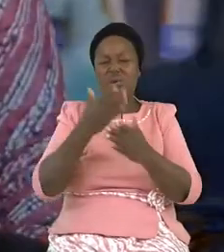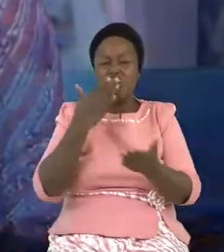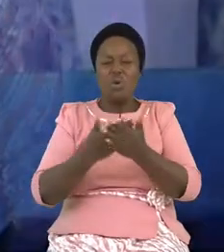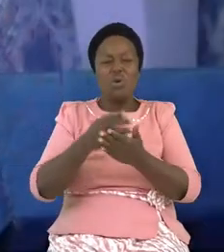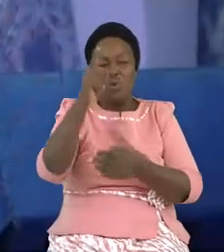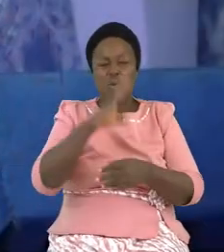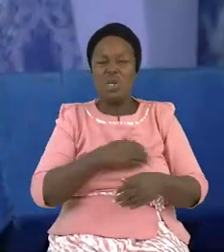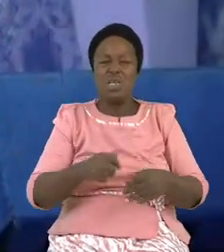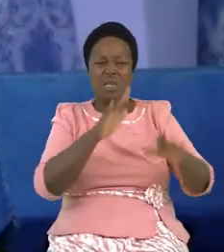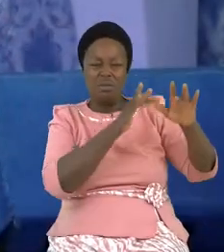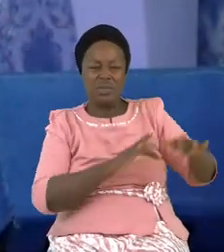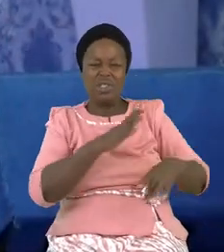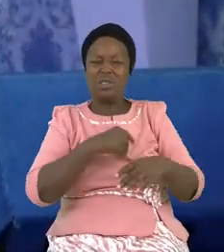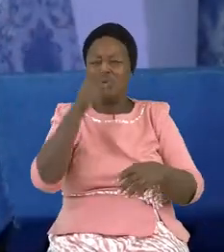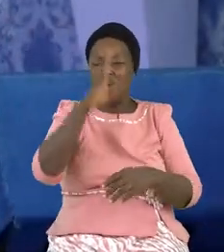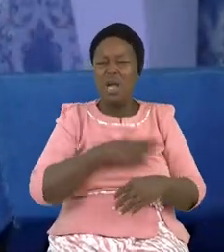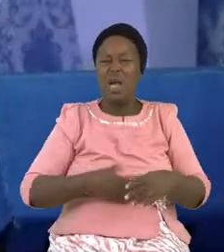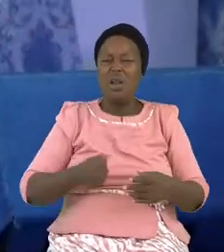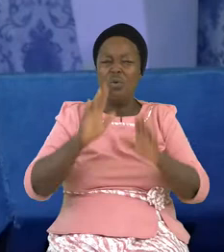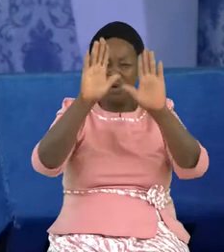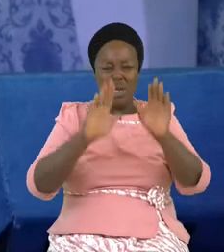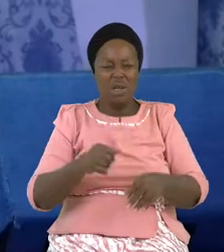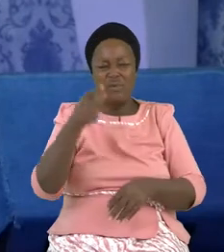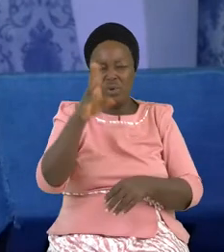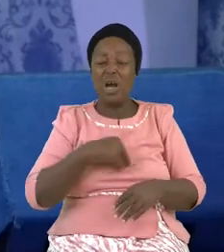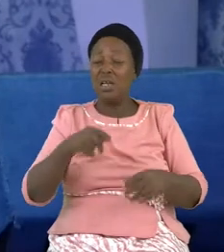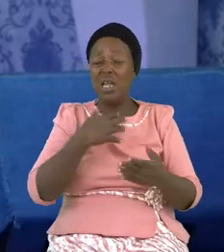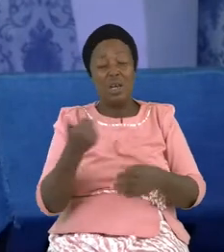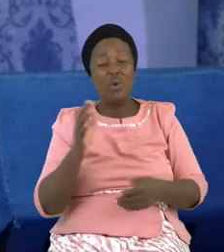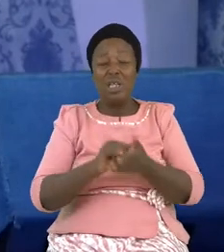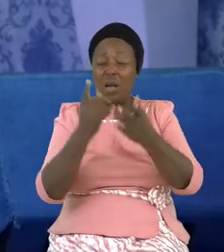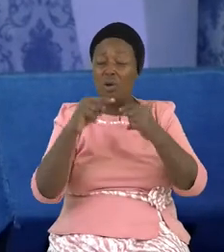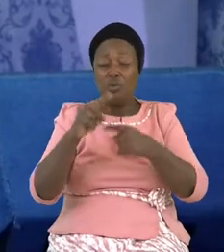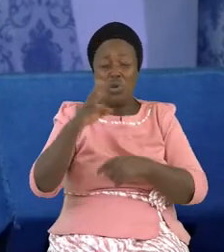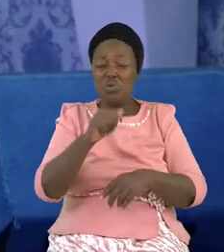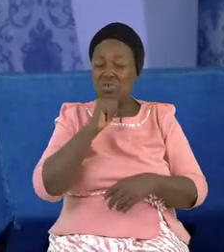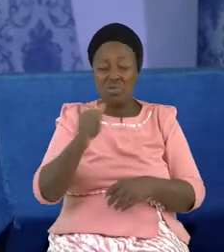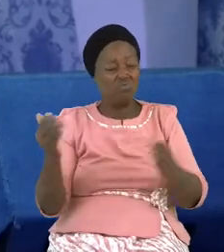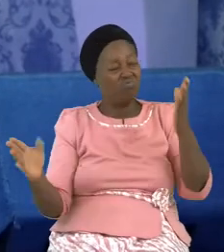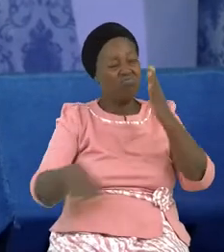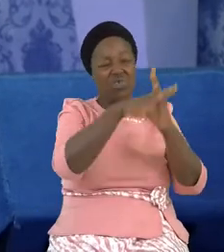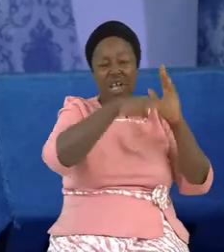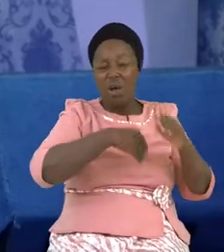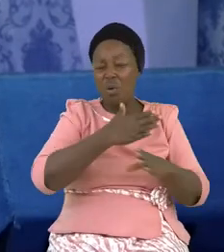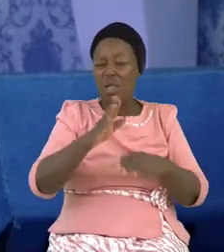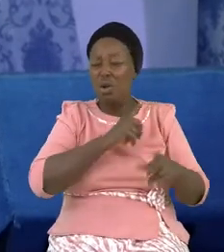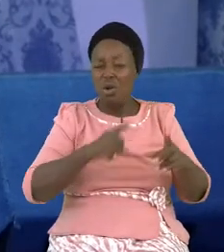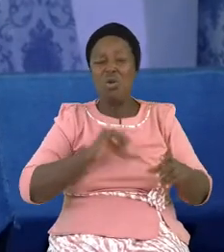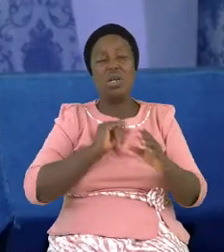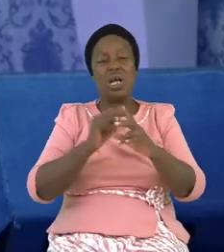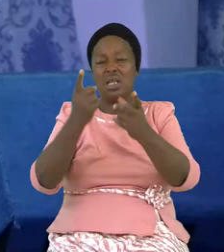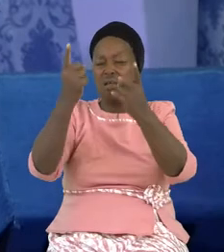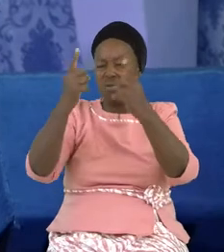And whosoever comes to you, you will in no wise cast away. Oh Lord, I come. grant